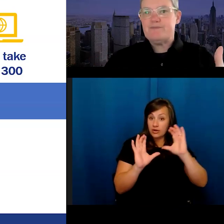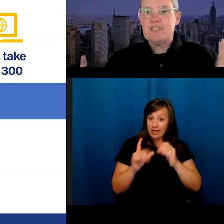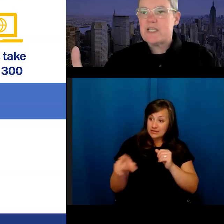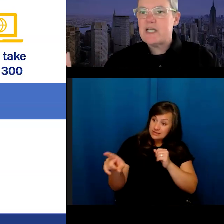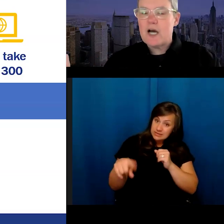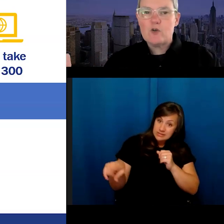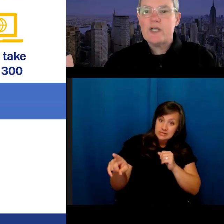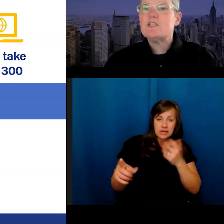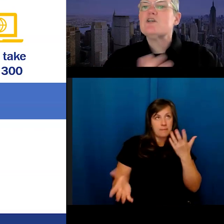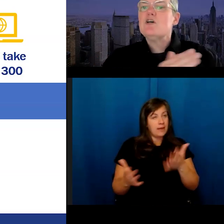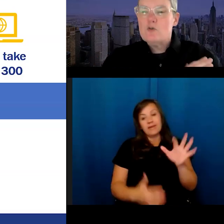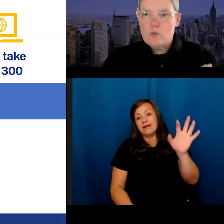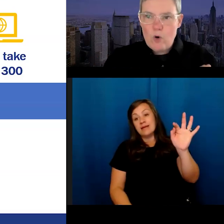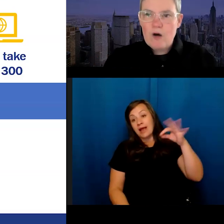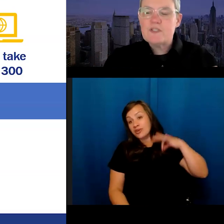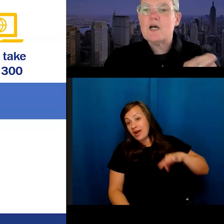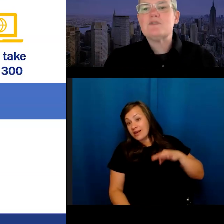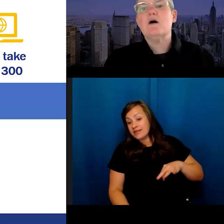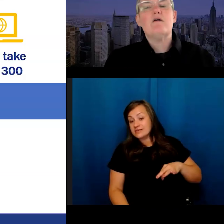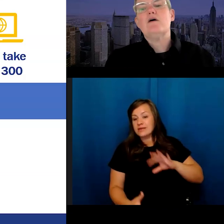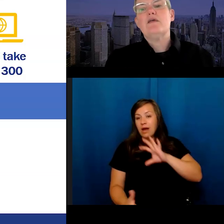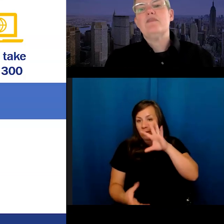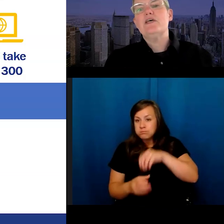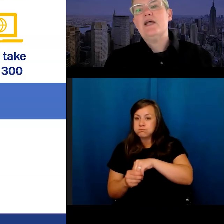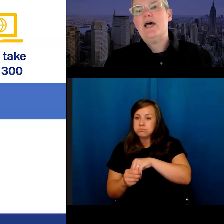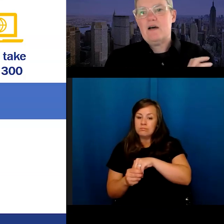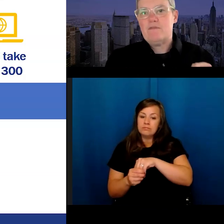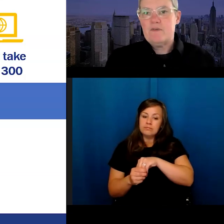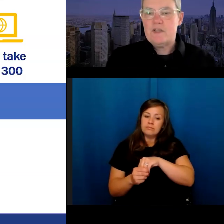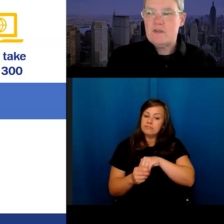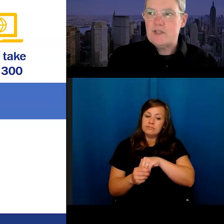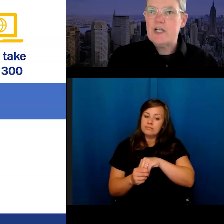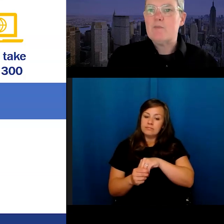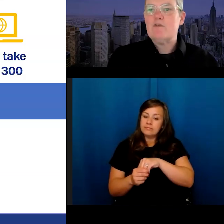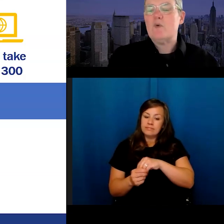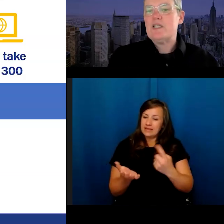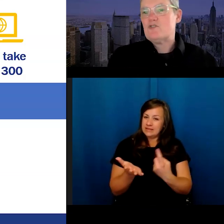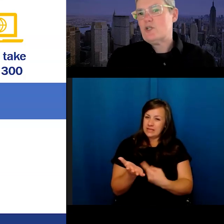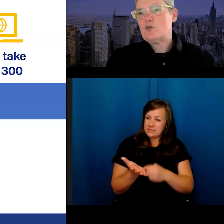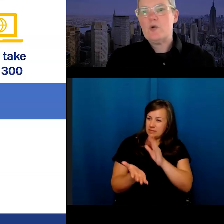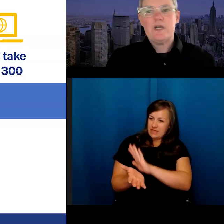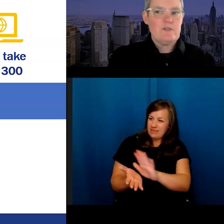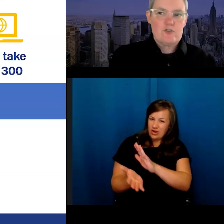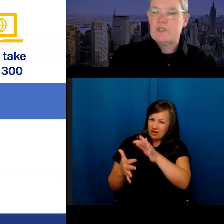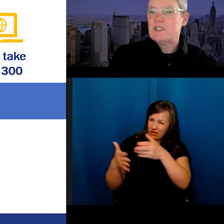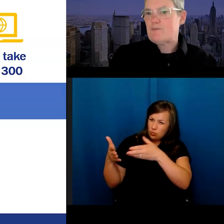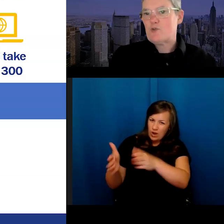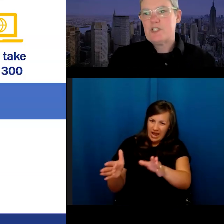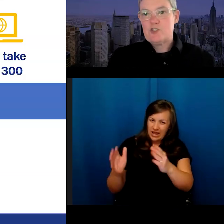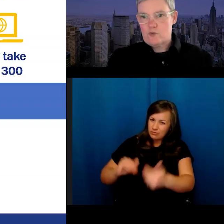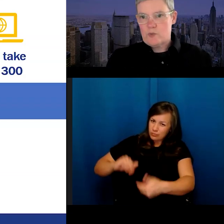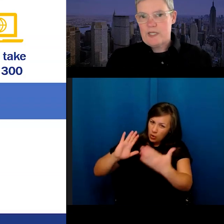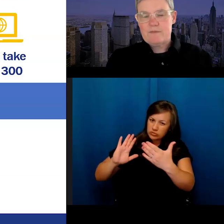number of, let's say, 9 credits, will oftentimes not then have the number of ways to earn credits through